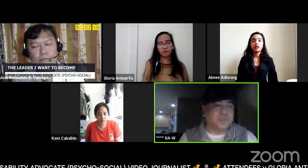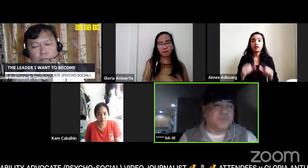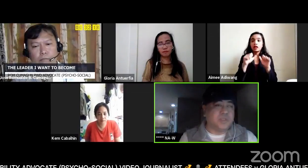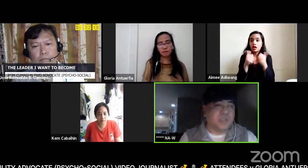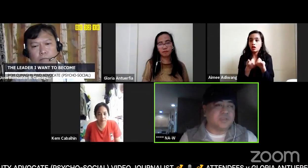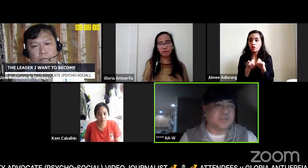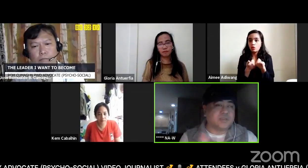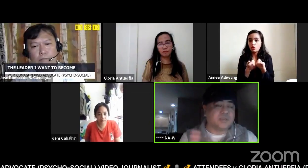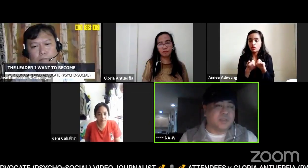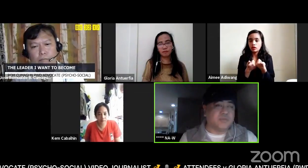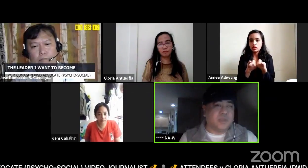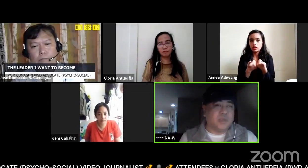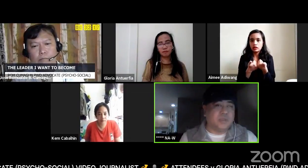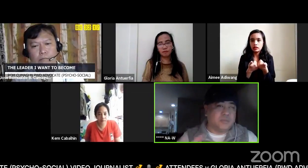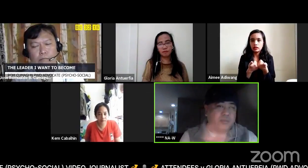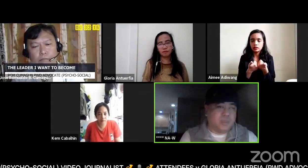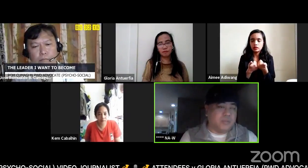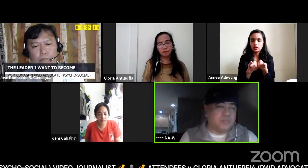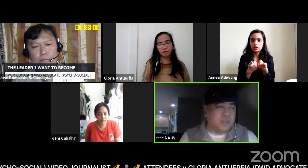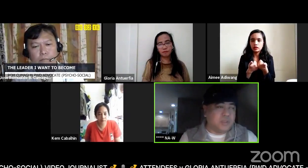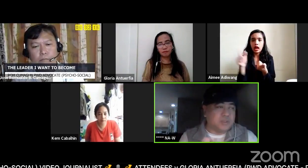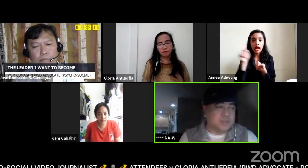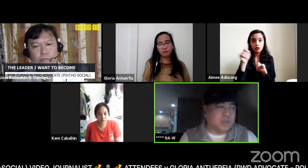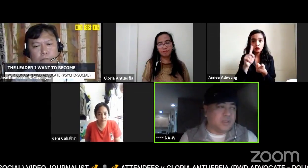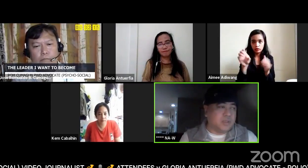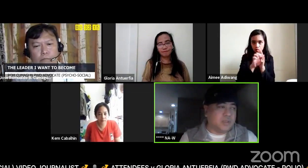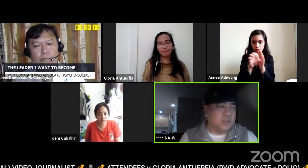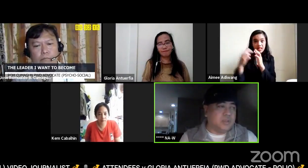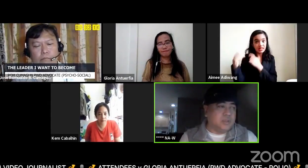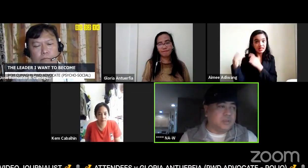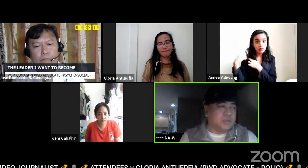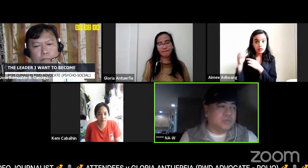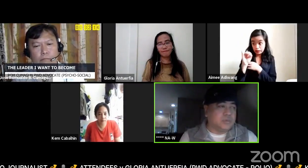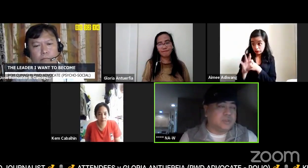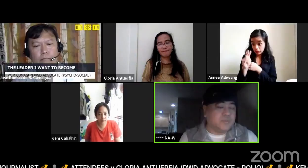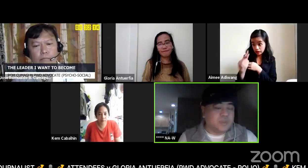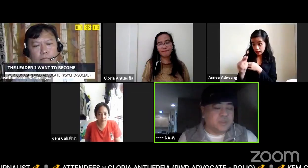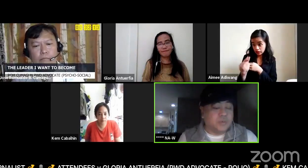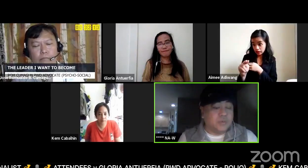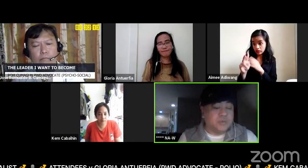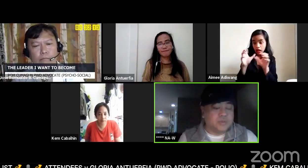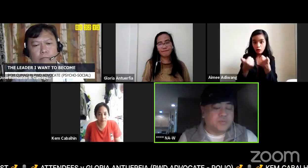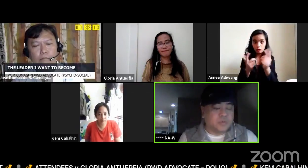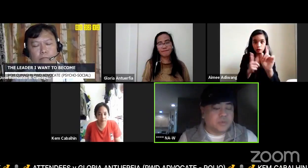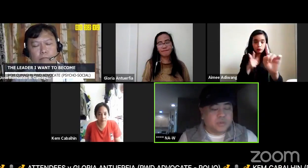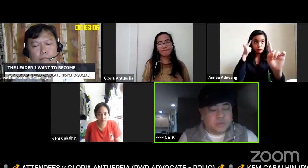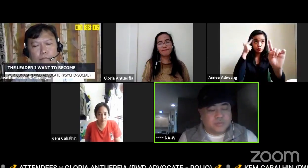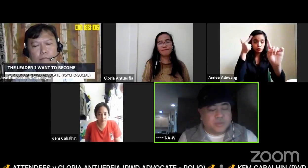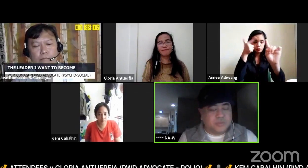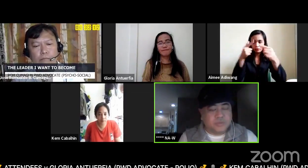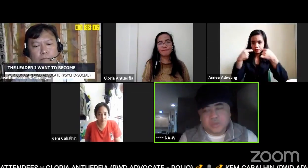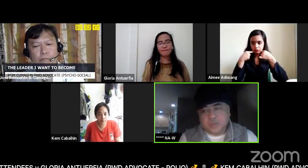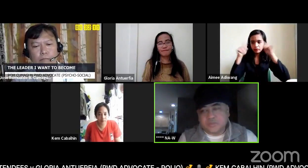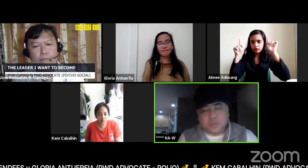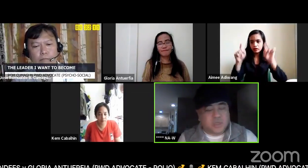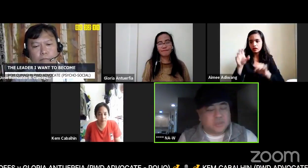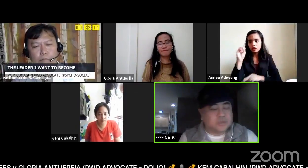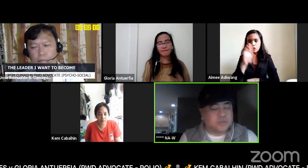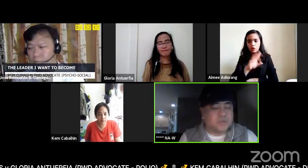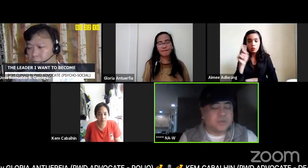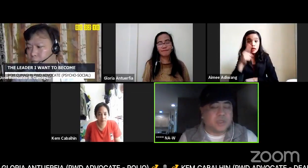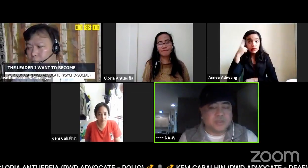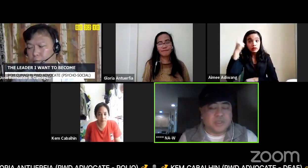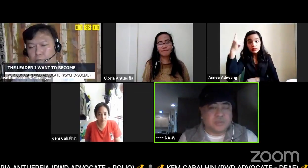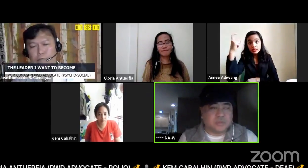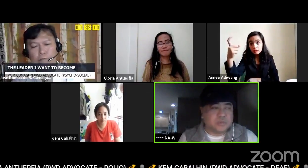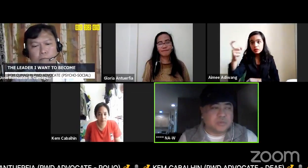to specific tasks that will be necessary to achieving the goals of or the dreams or the